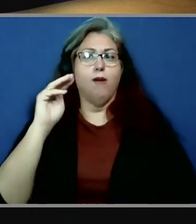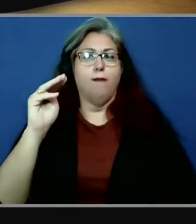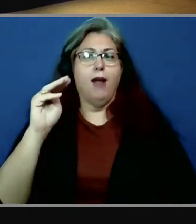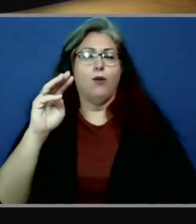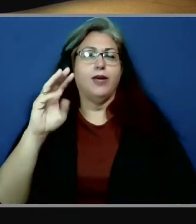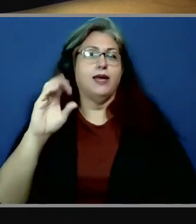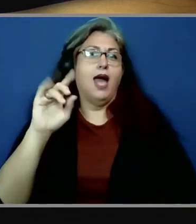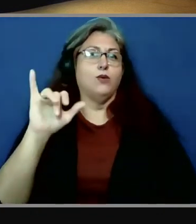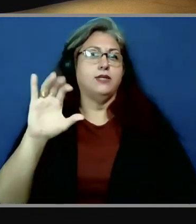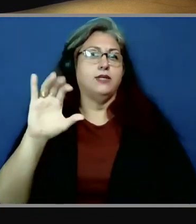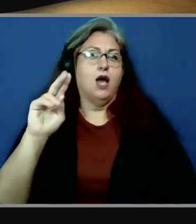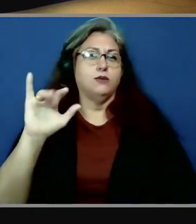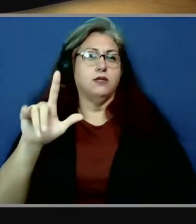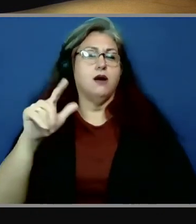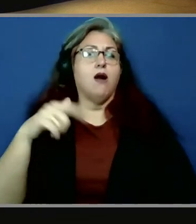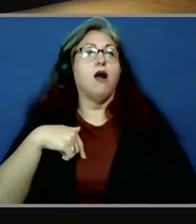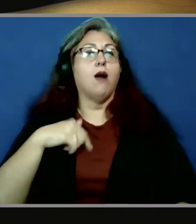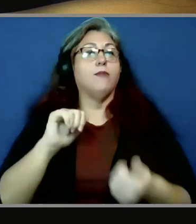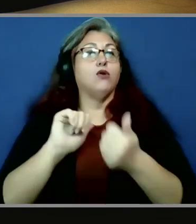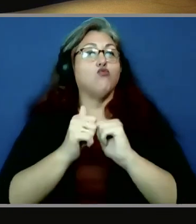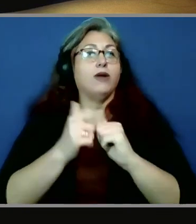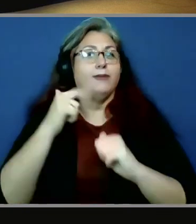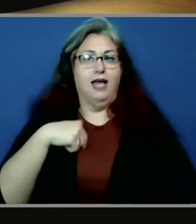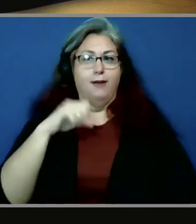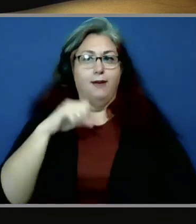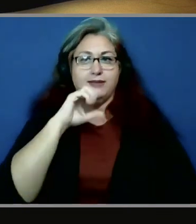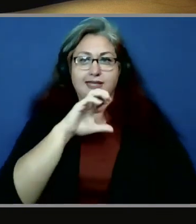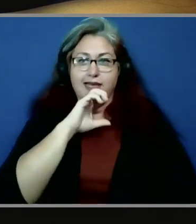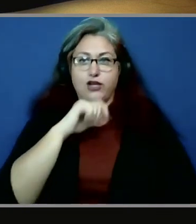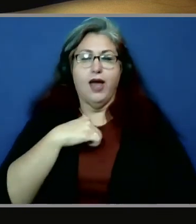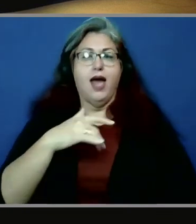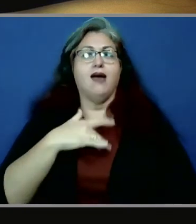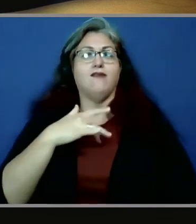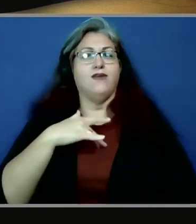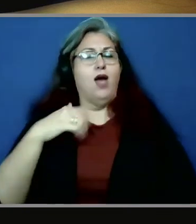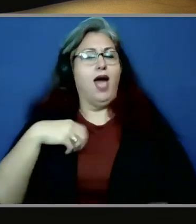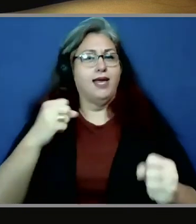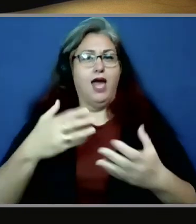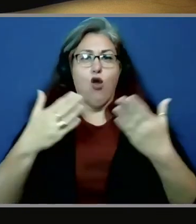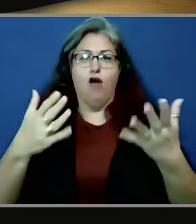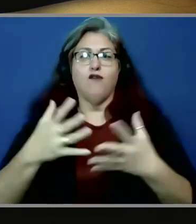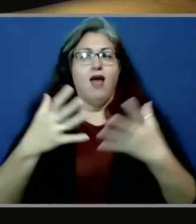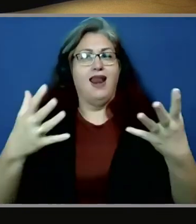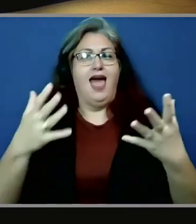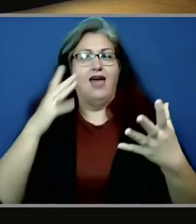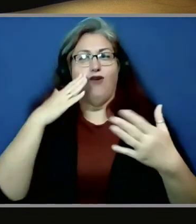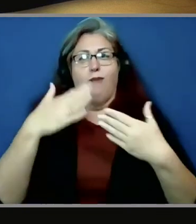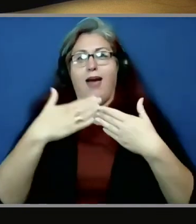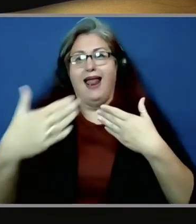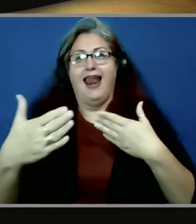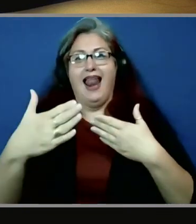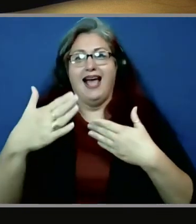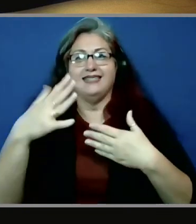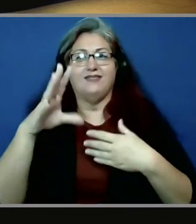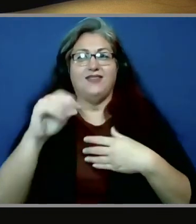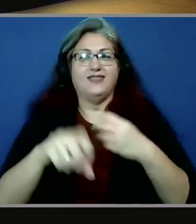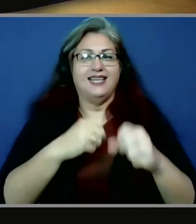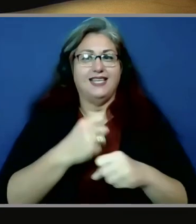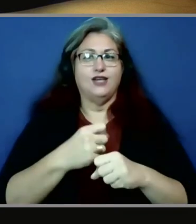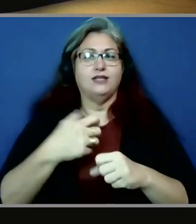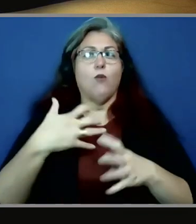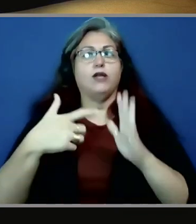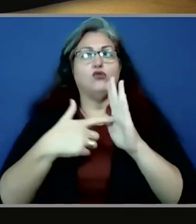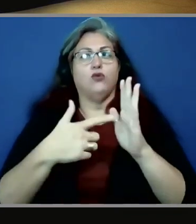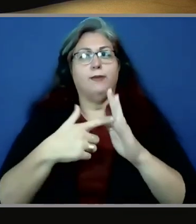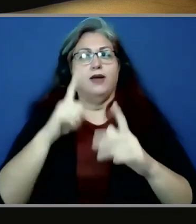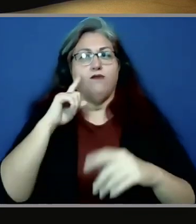Council. I am running because I'm a senior citizen. I feel I have a lot to offer after my last 50 years, and I want to represent for my